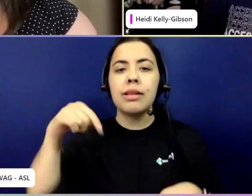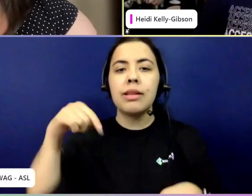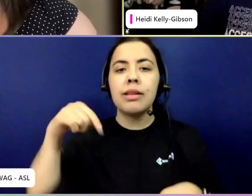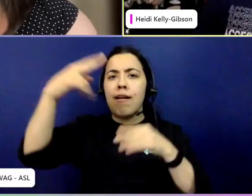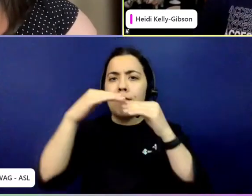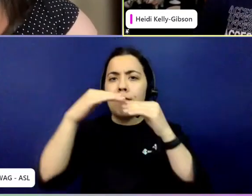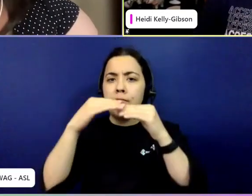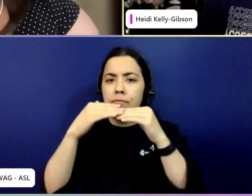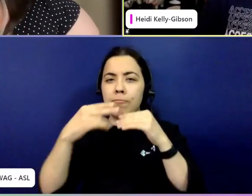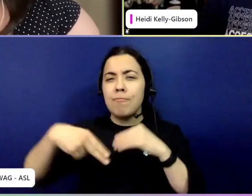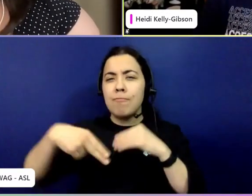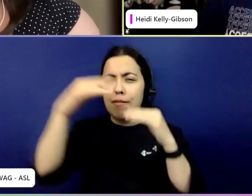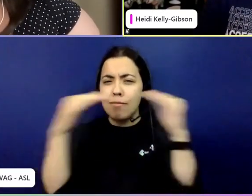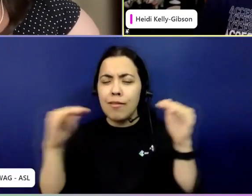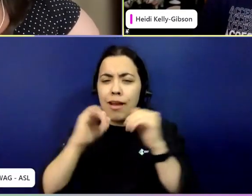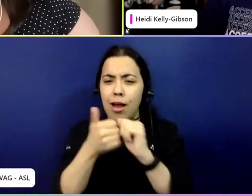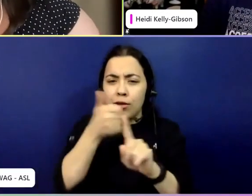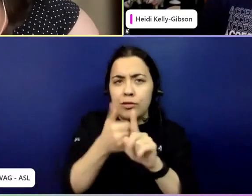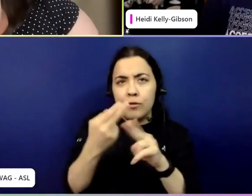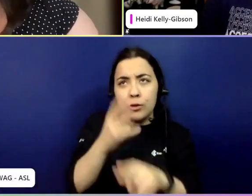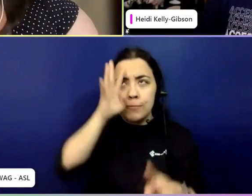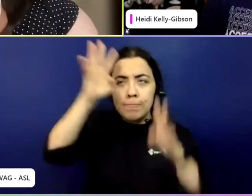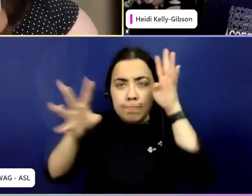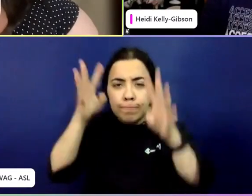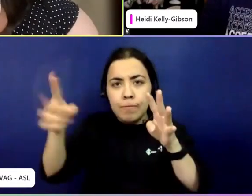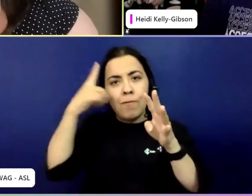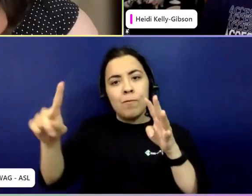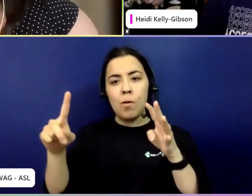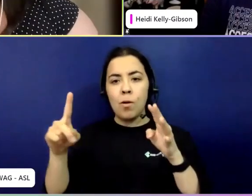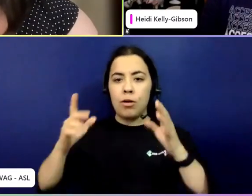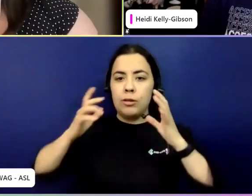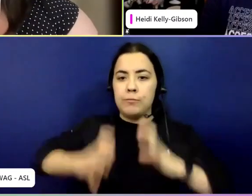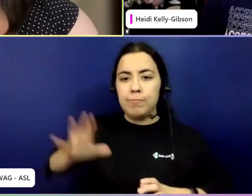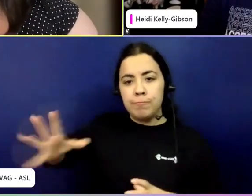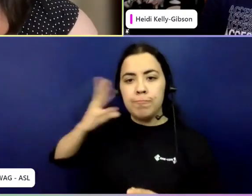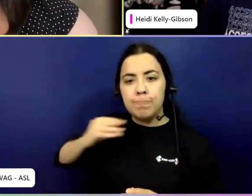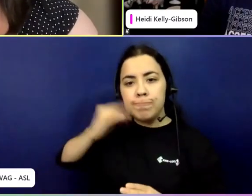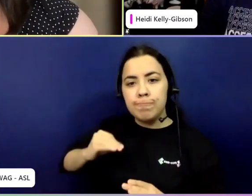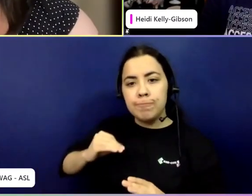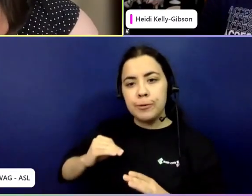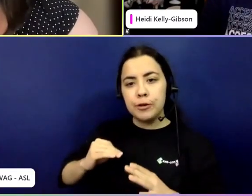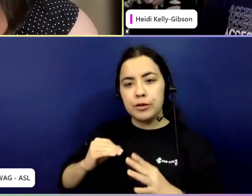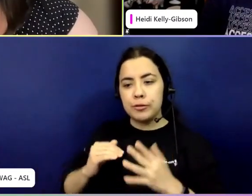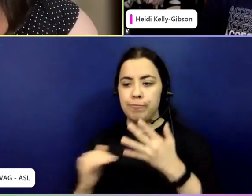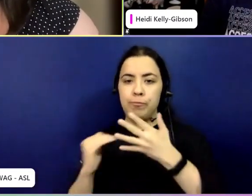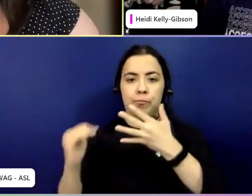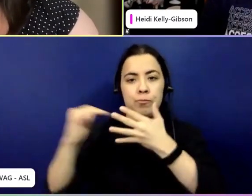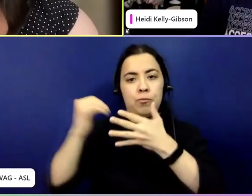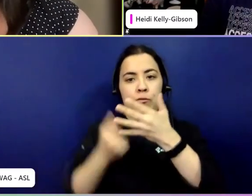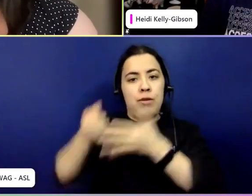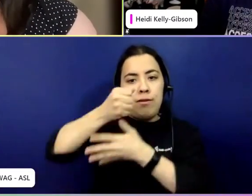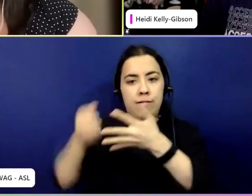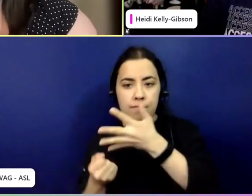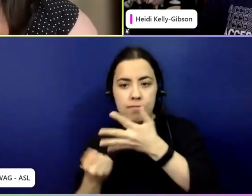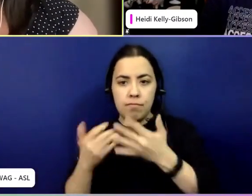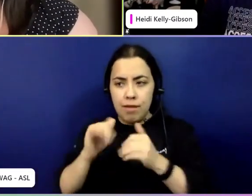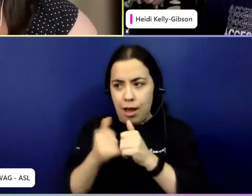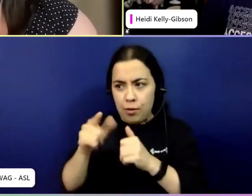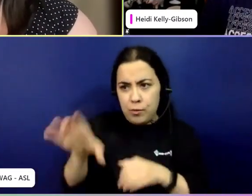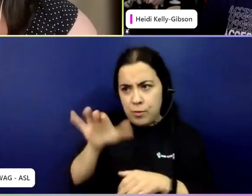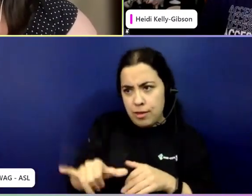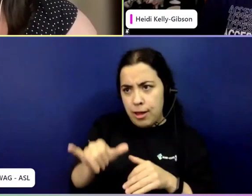bank. Any ideas and thoughts on that one? I don't have any examples how that's being done at the bank.